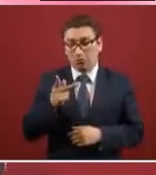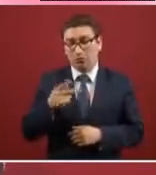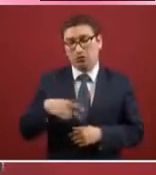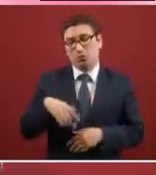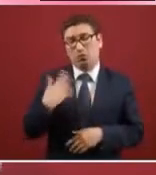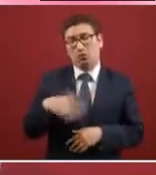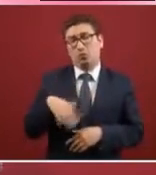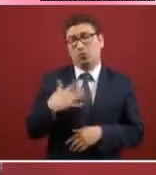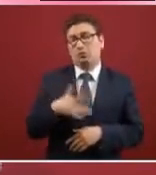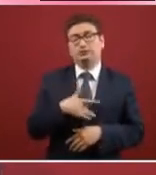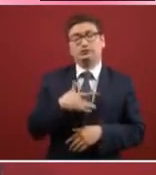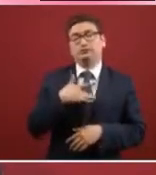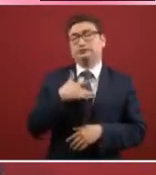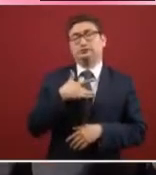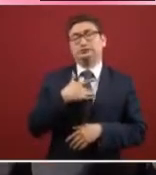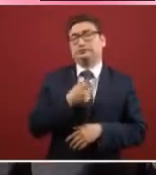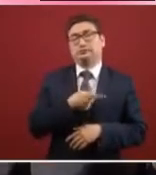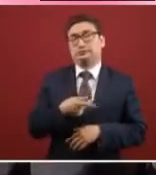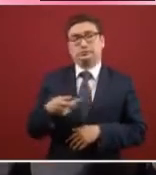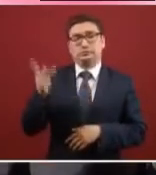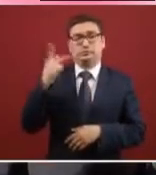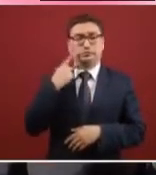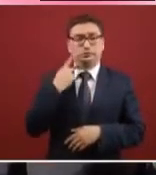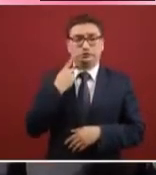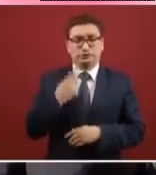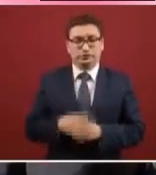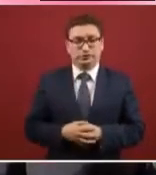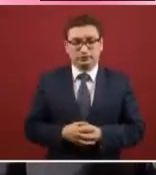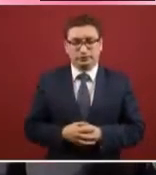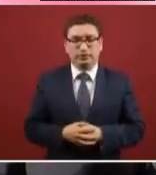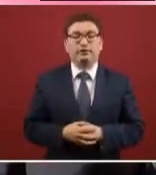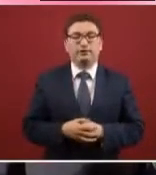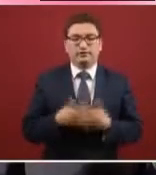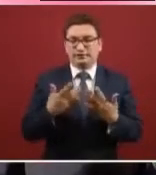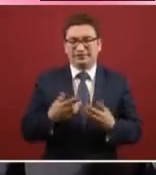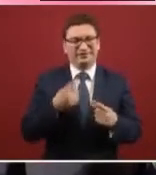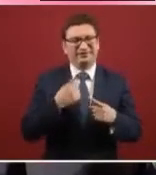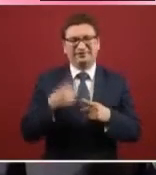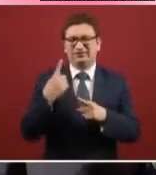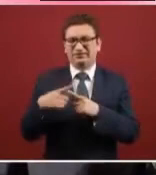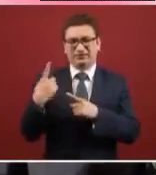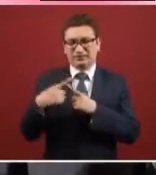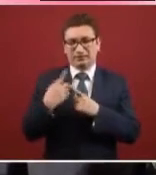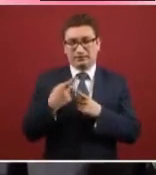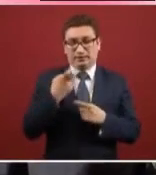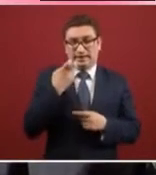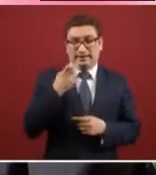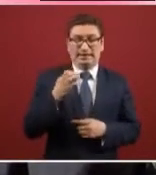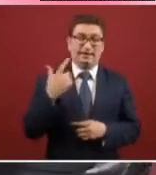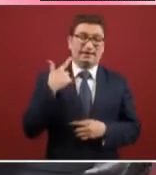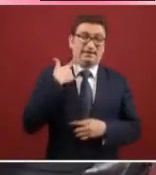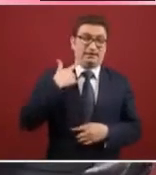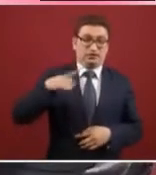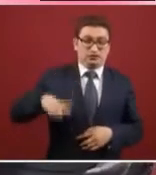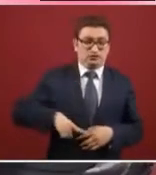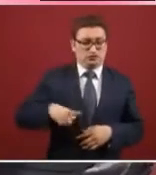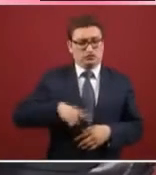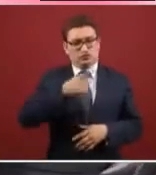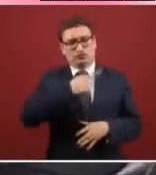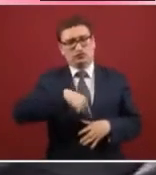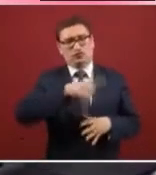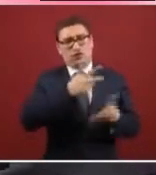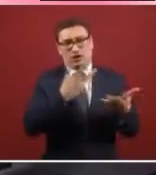politics. Poor politician. Se pareció. And everything that happened in the neoliberal